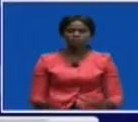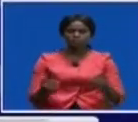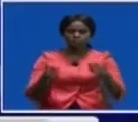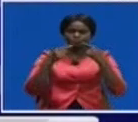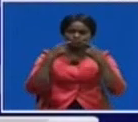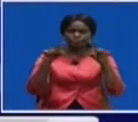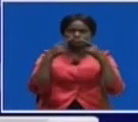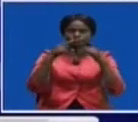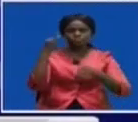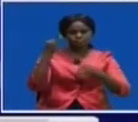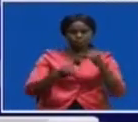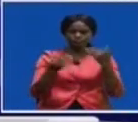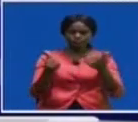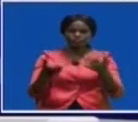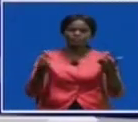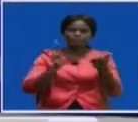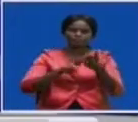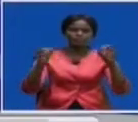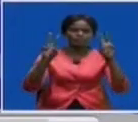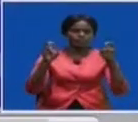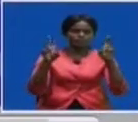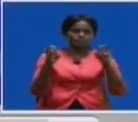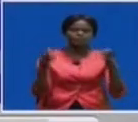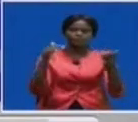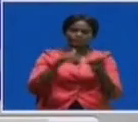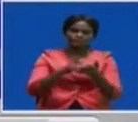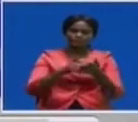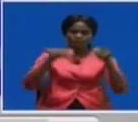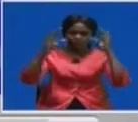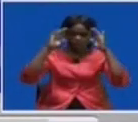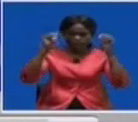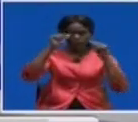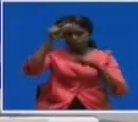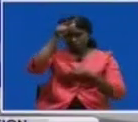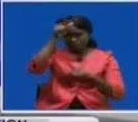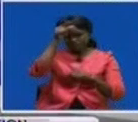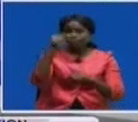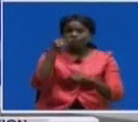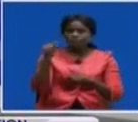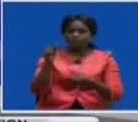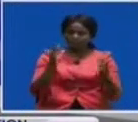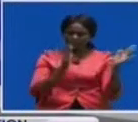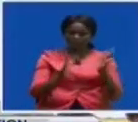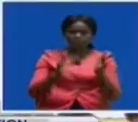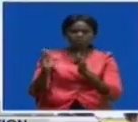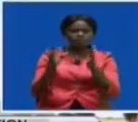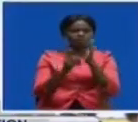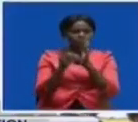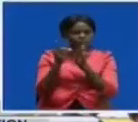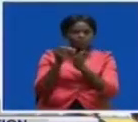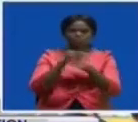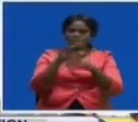And as we end the news, we take a look at the headlines again. President Edgar Lungu says his desire to develop all parts